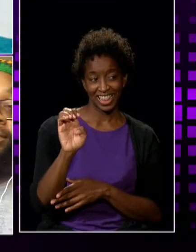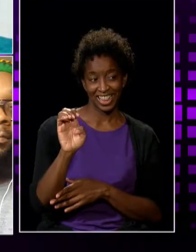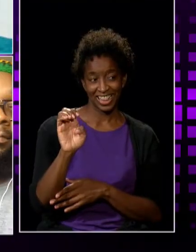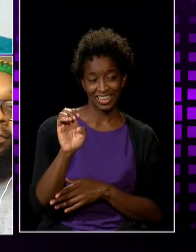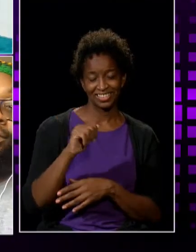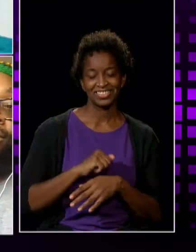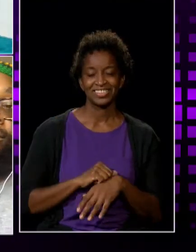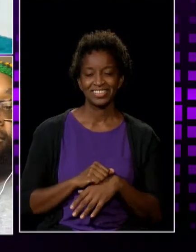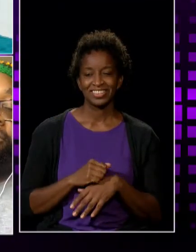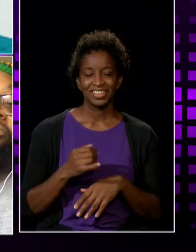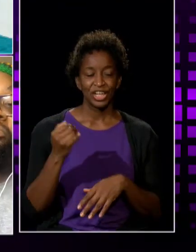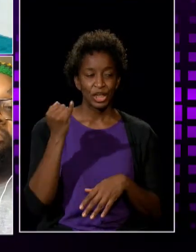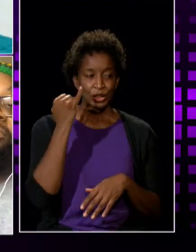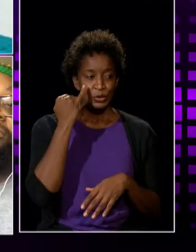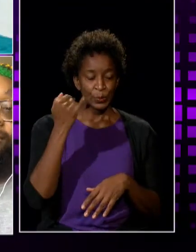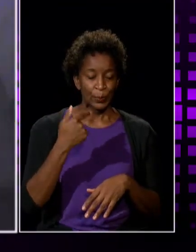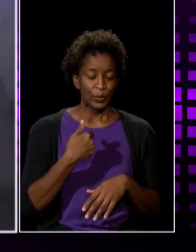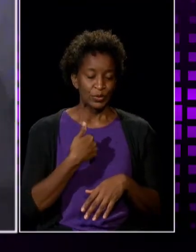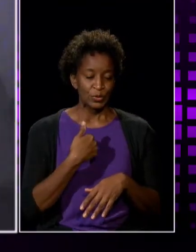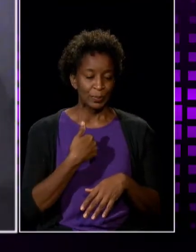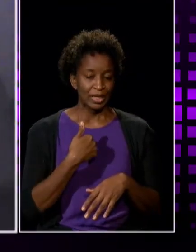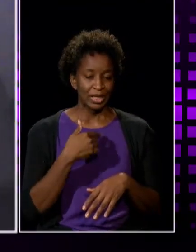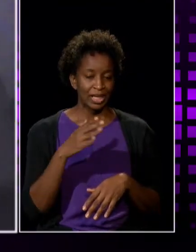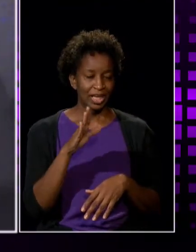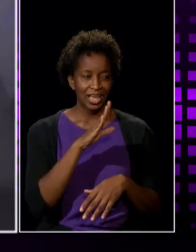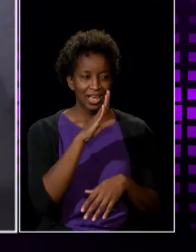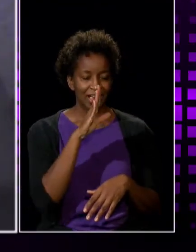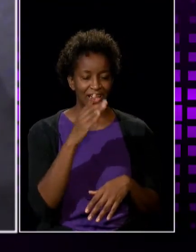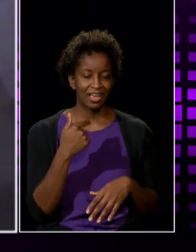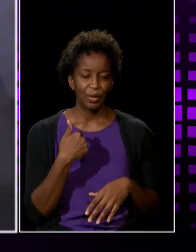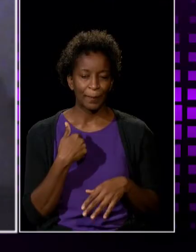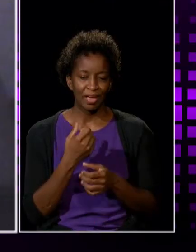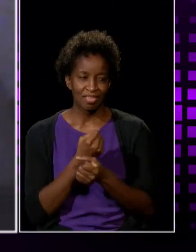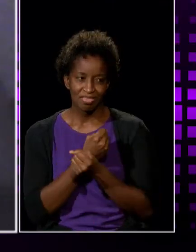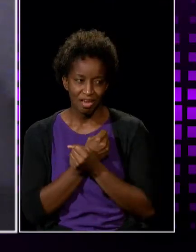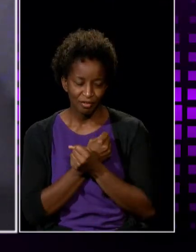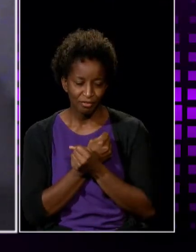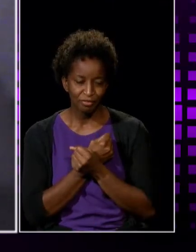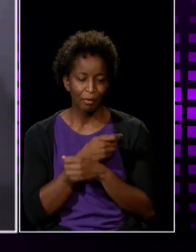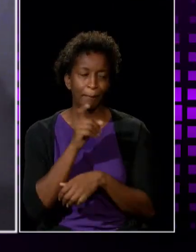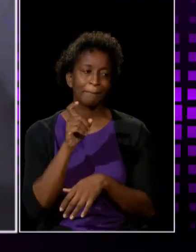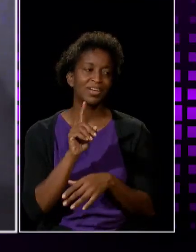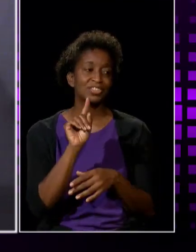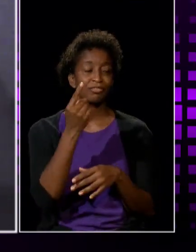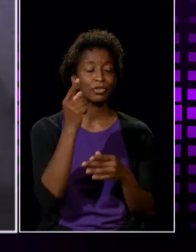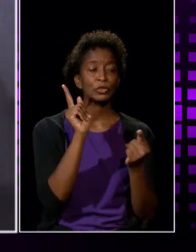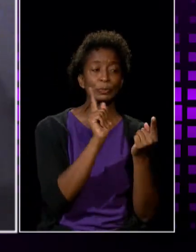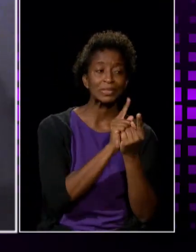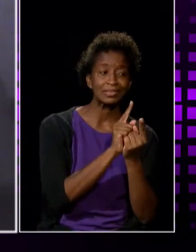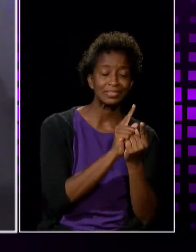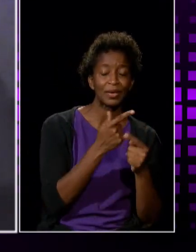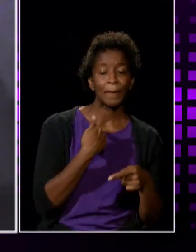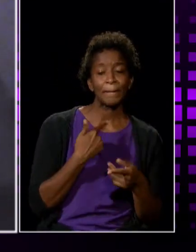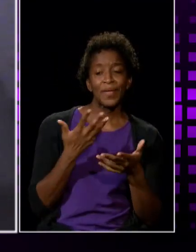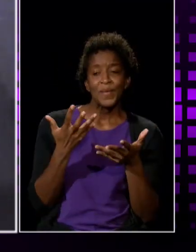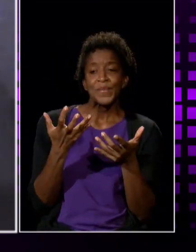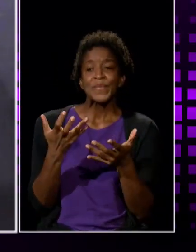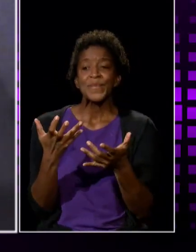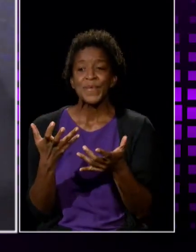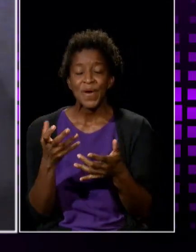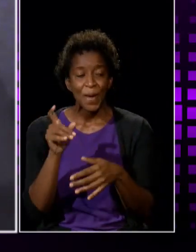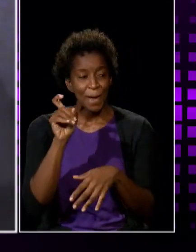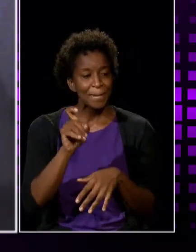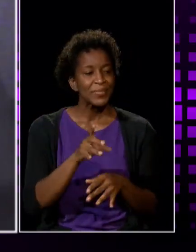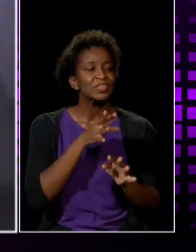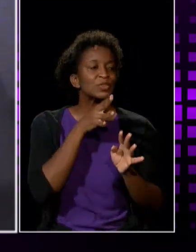leap. I will never yearn if I never speak. And I think this speaks into the narrative that will